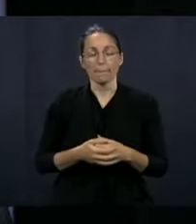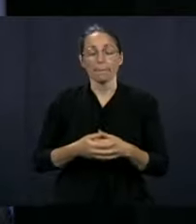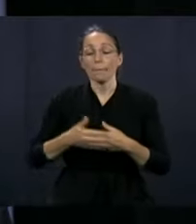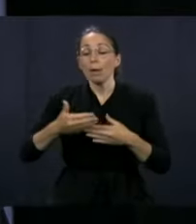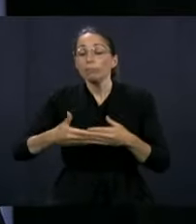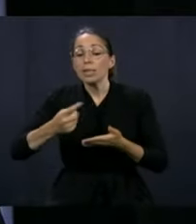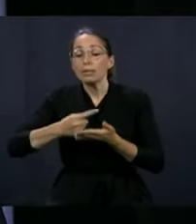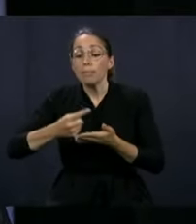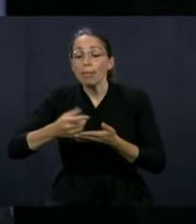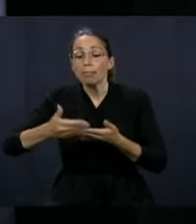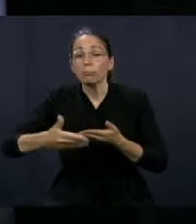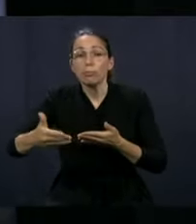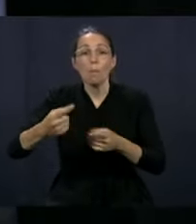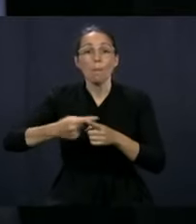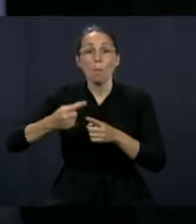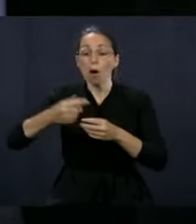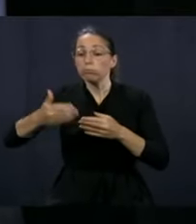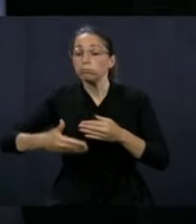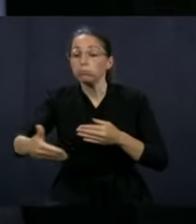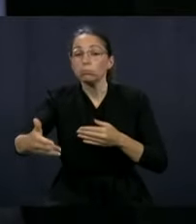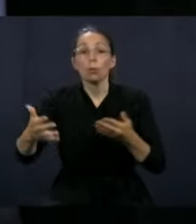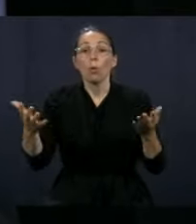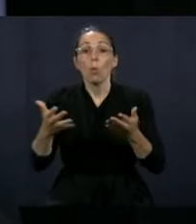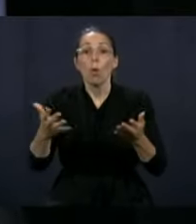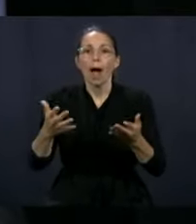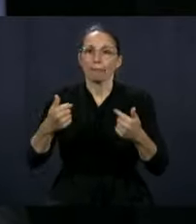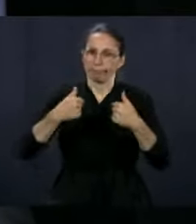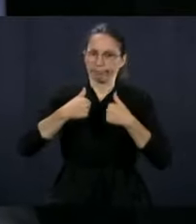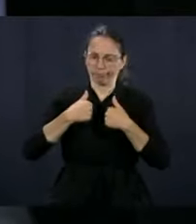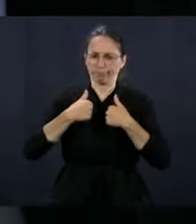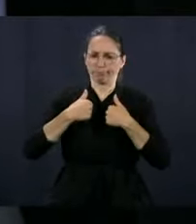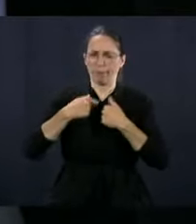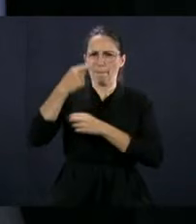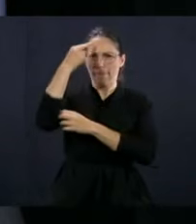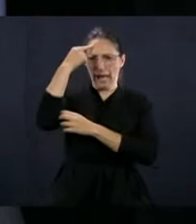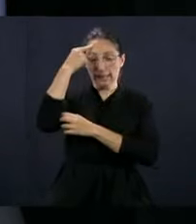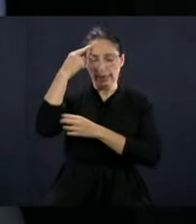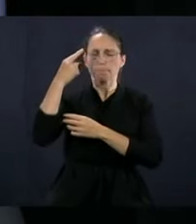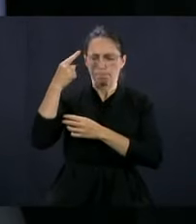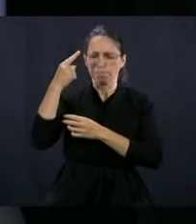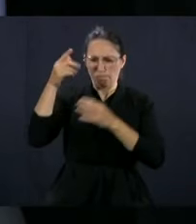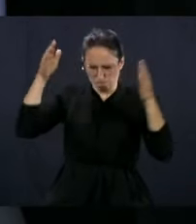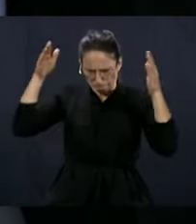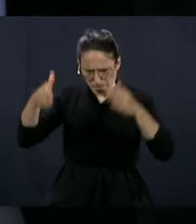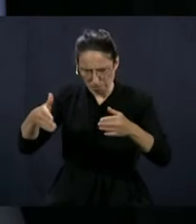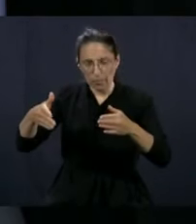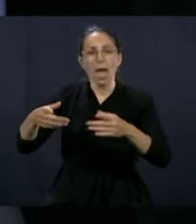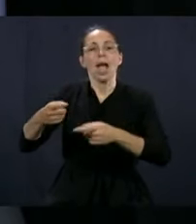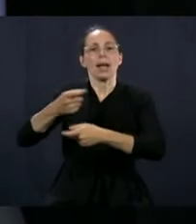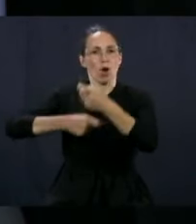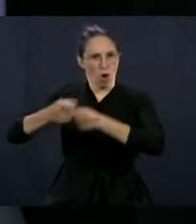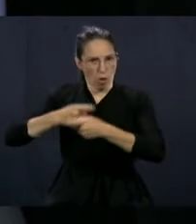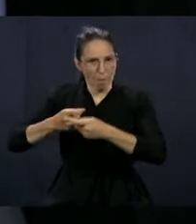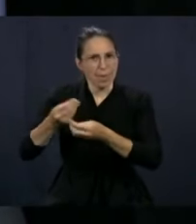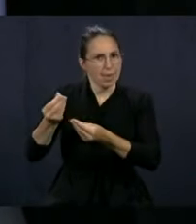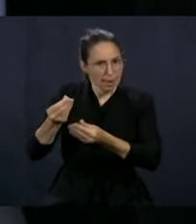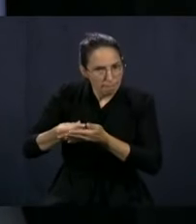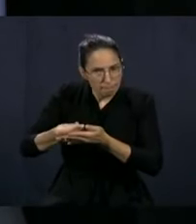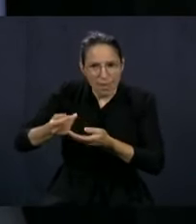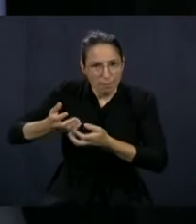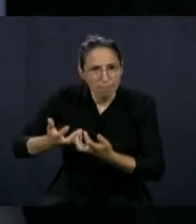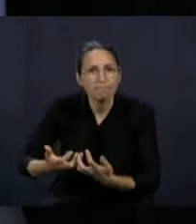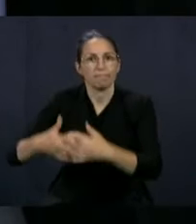Of course, in the coming weeks and months, we are going to be concentrating on